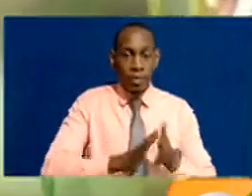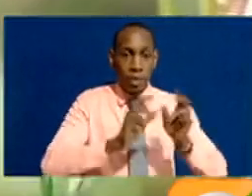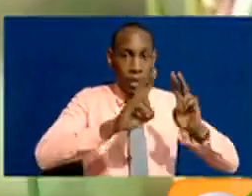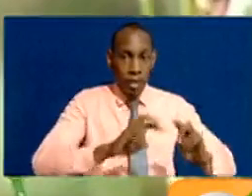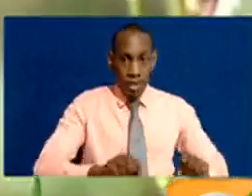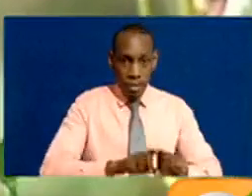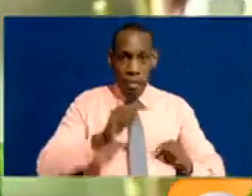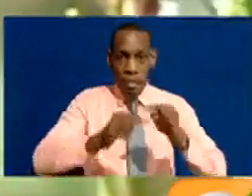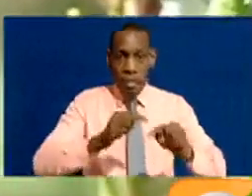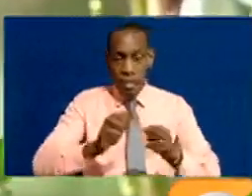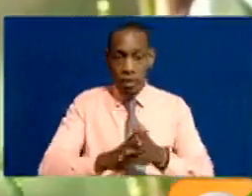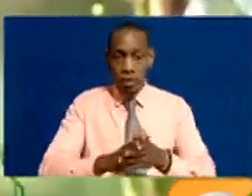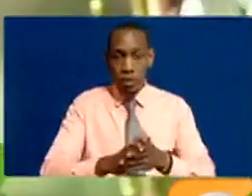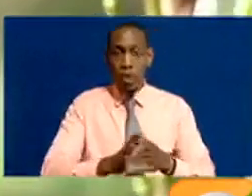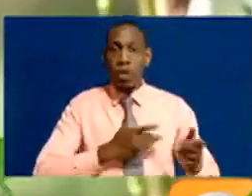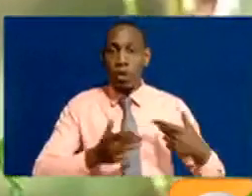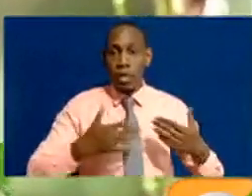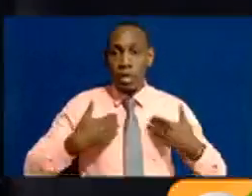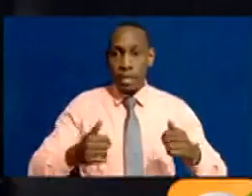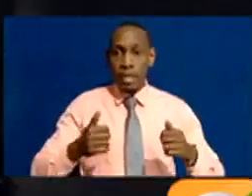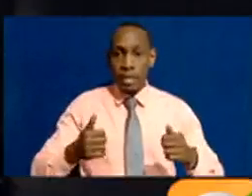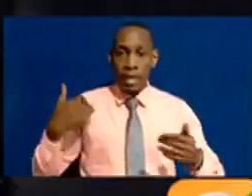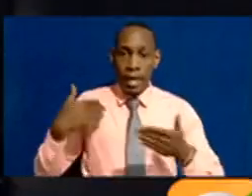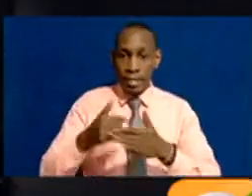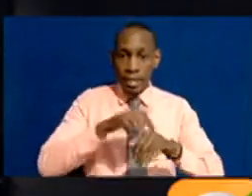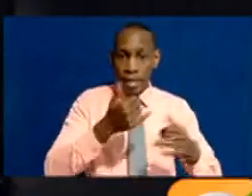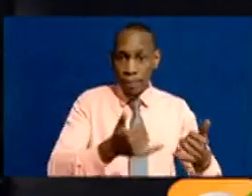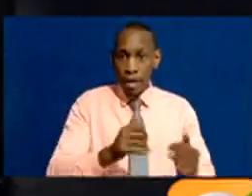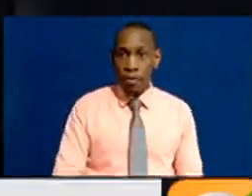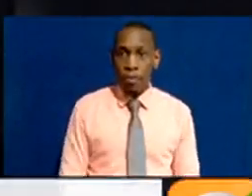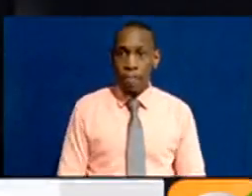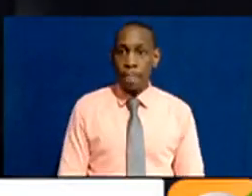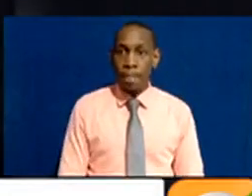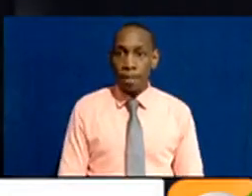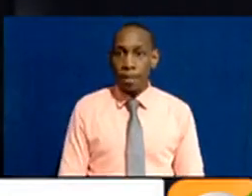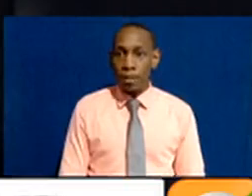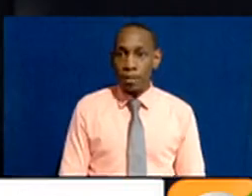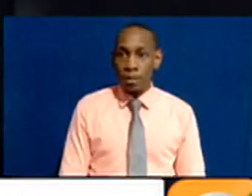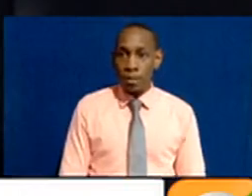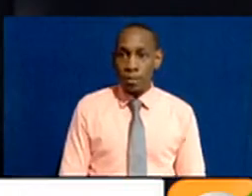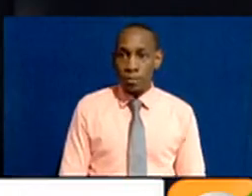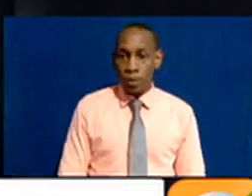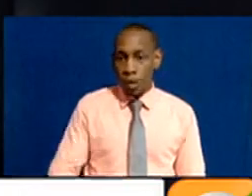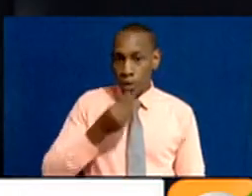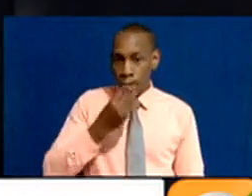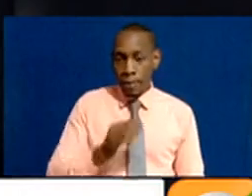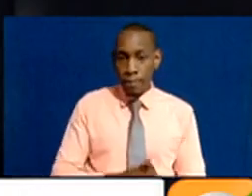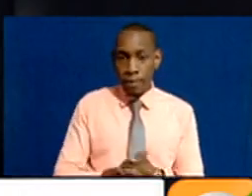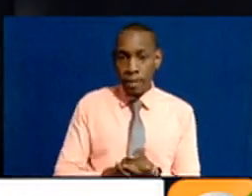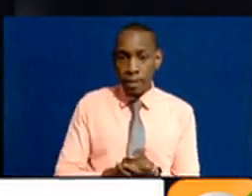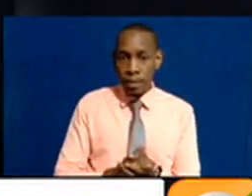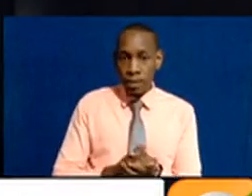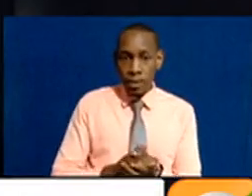findings continue to raise health concerns to date. That's when they were feeding mice on the MON 810 variety, the one